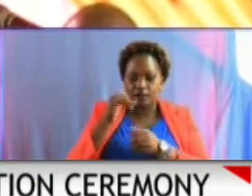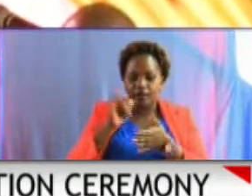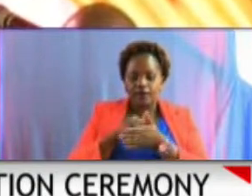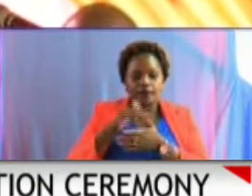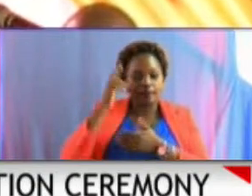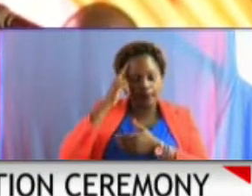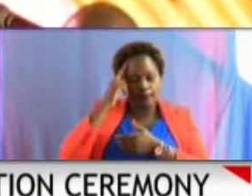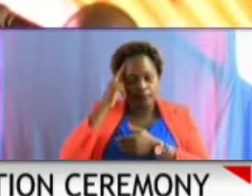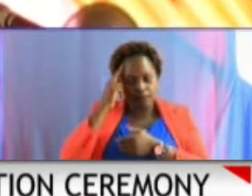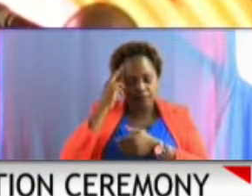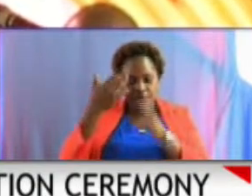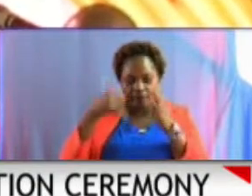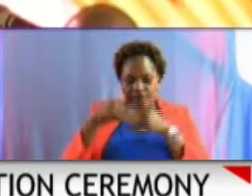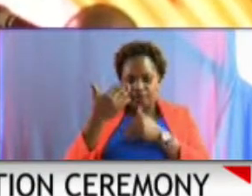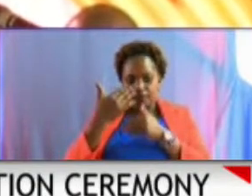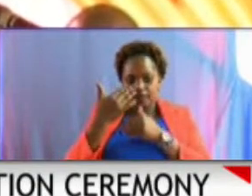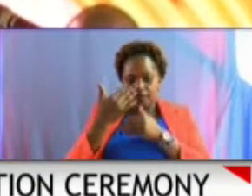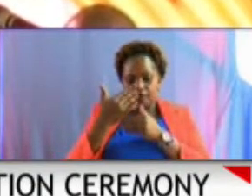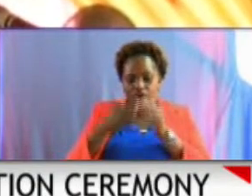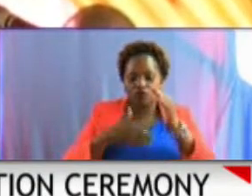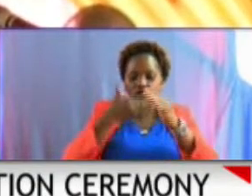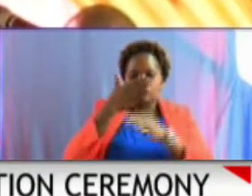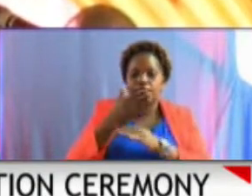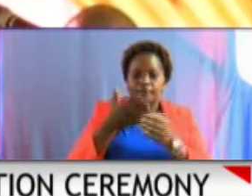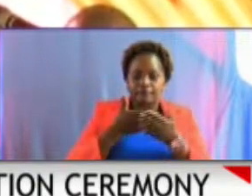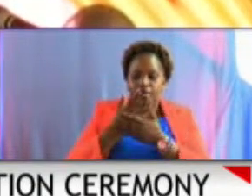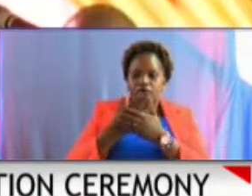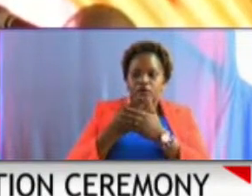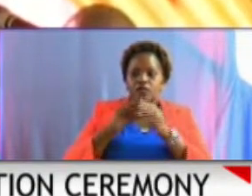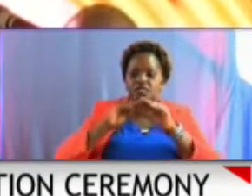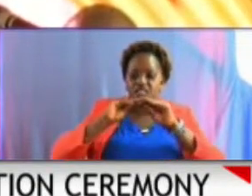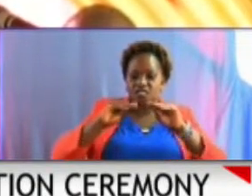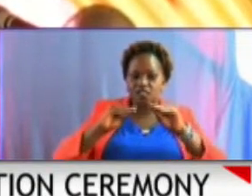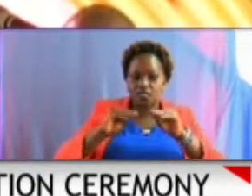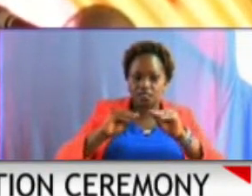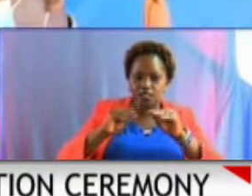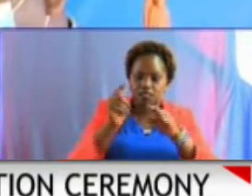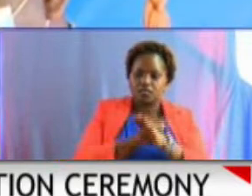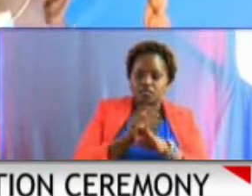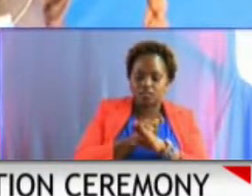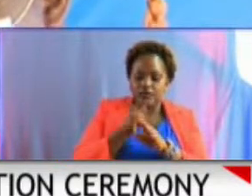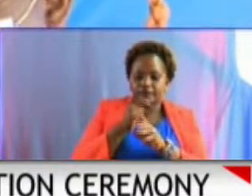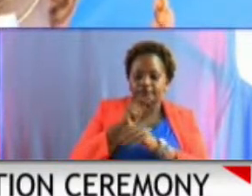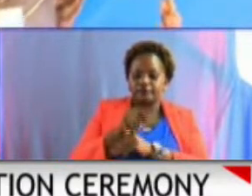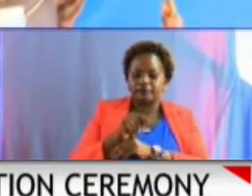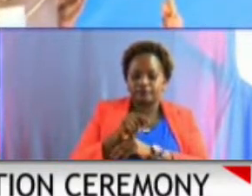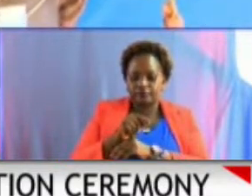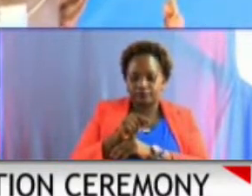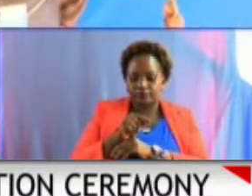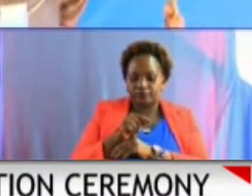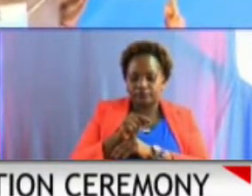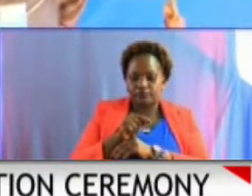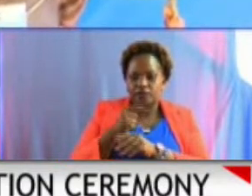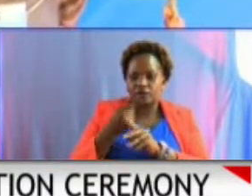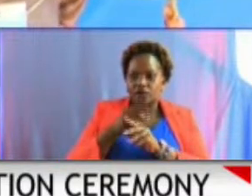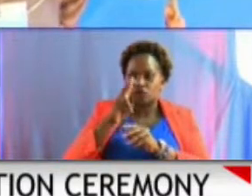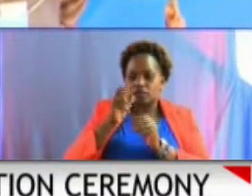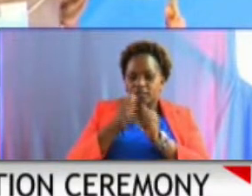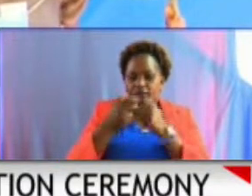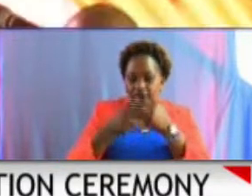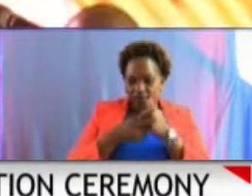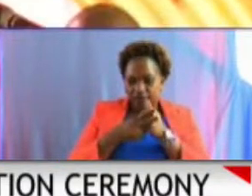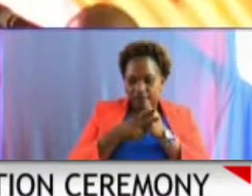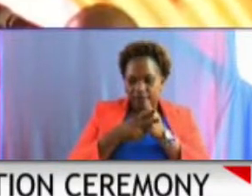of the university goes beyond just offering teaching, training, and research. Since